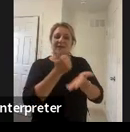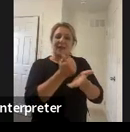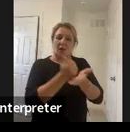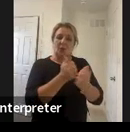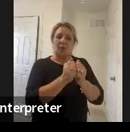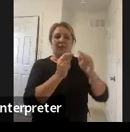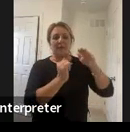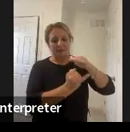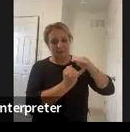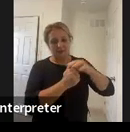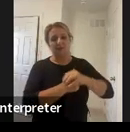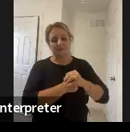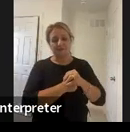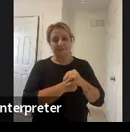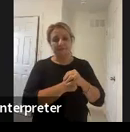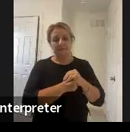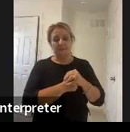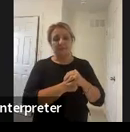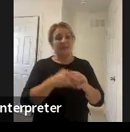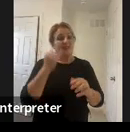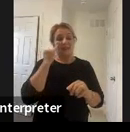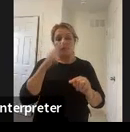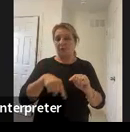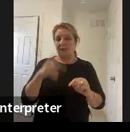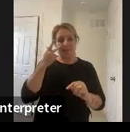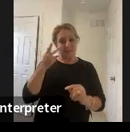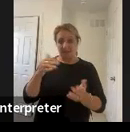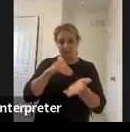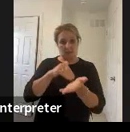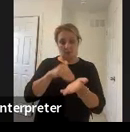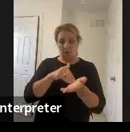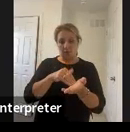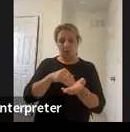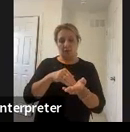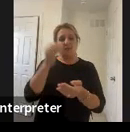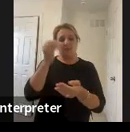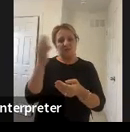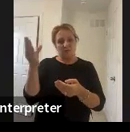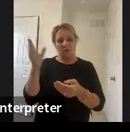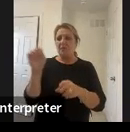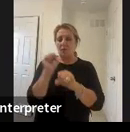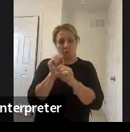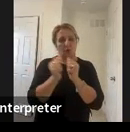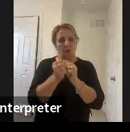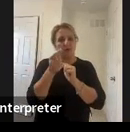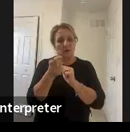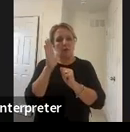isolating. Also, if you were not able to see a healthcare provider, let them know and they'll work with you to connect you